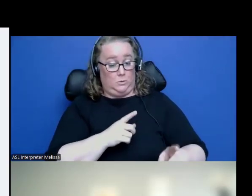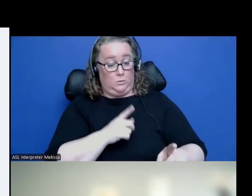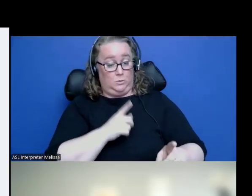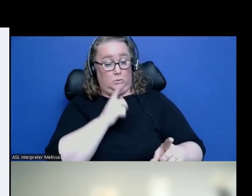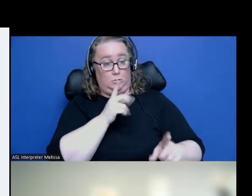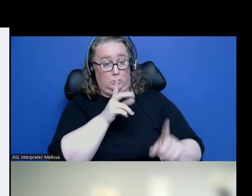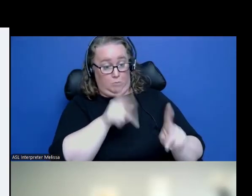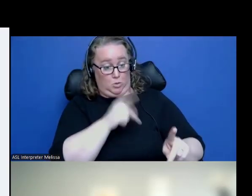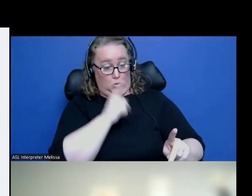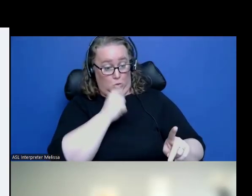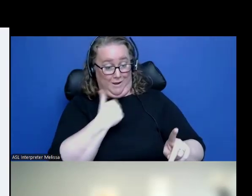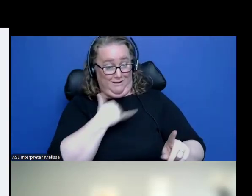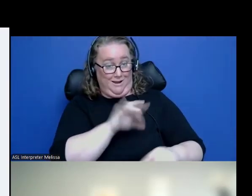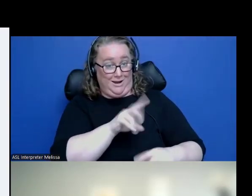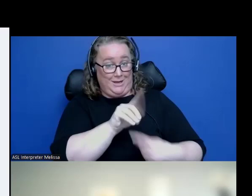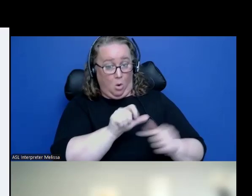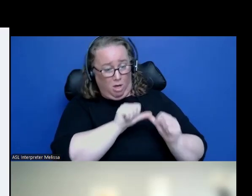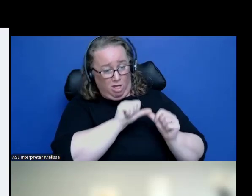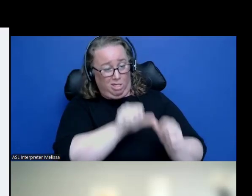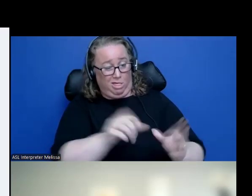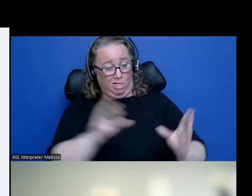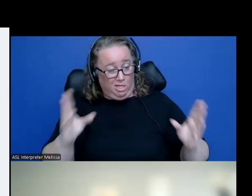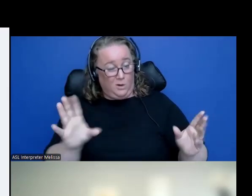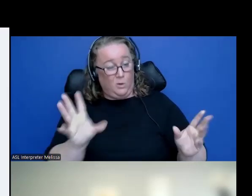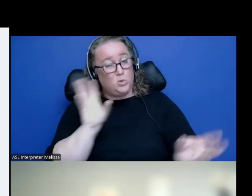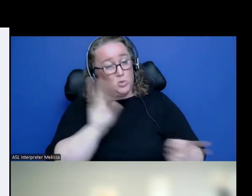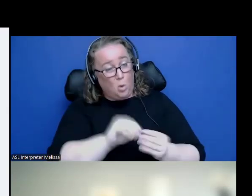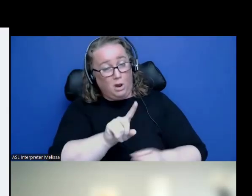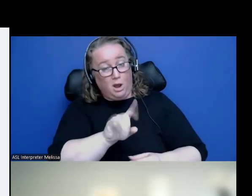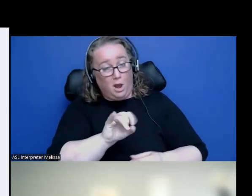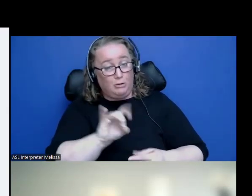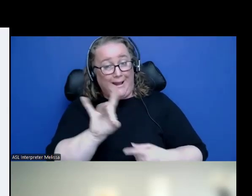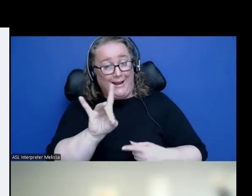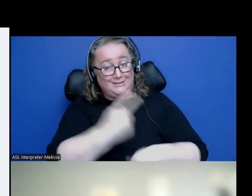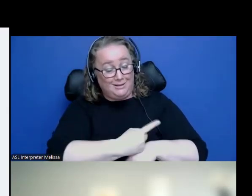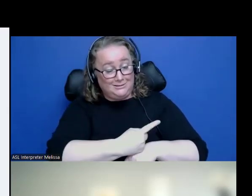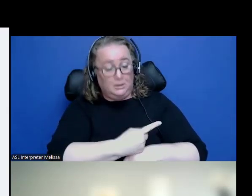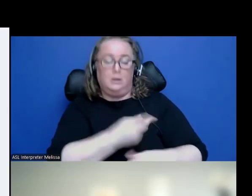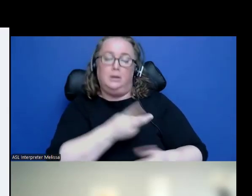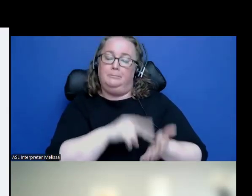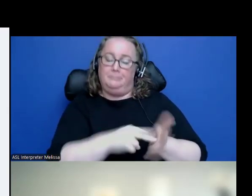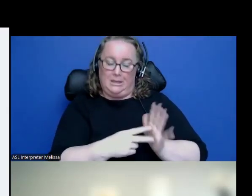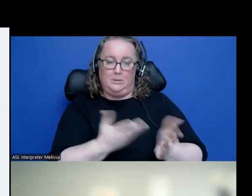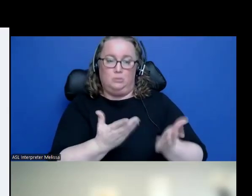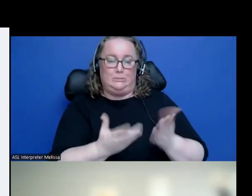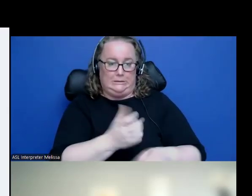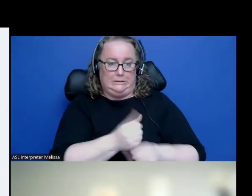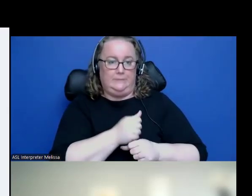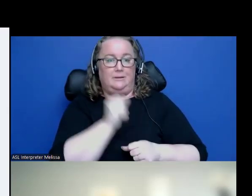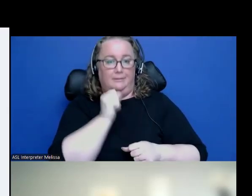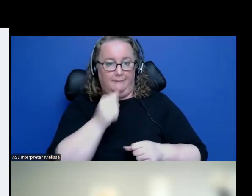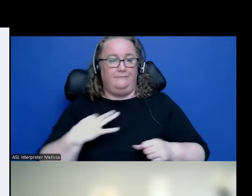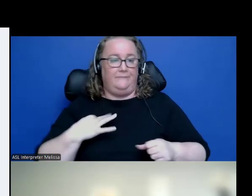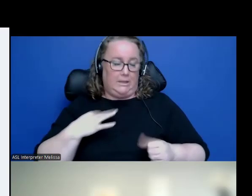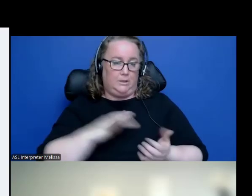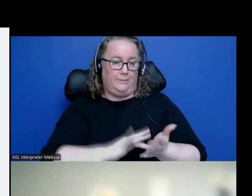lasted 100 days may have received involuntary medication under that